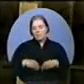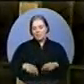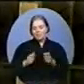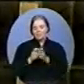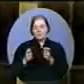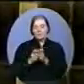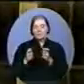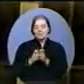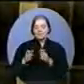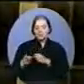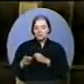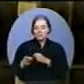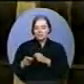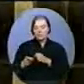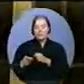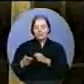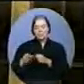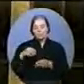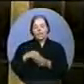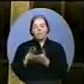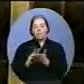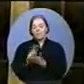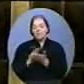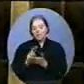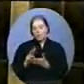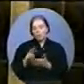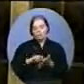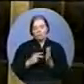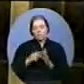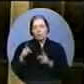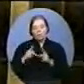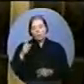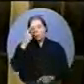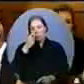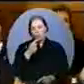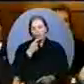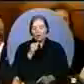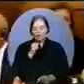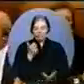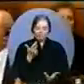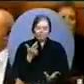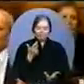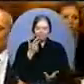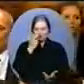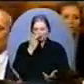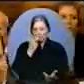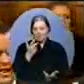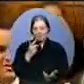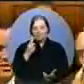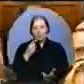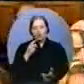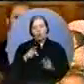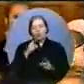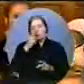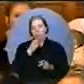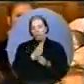on key files? The Honourable Minister of Canadian Heritage. Well, Mr. Speaker, I'll